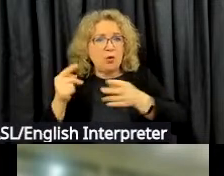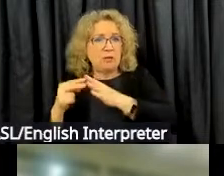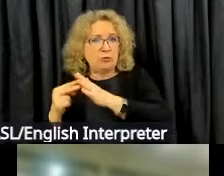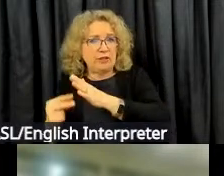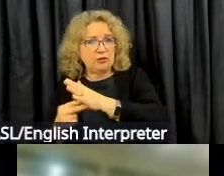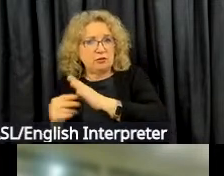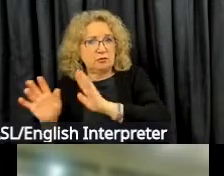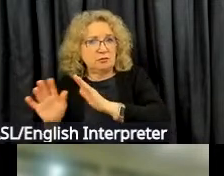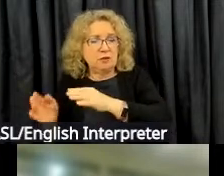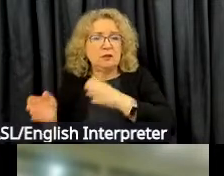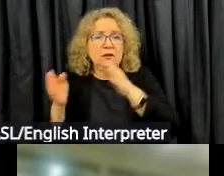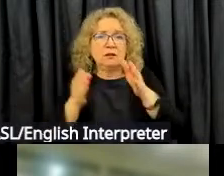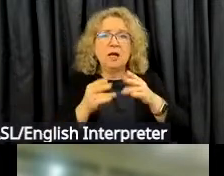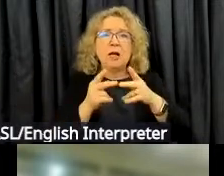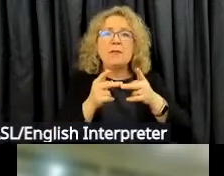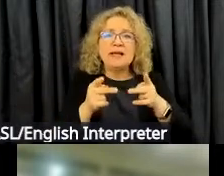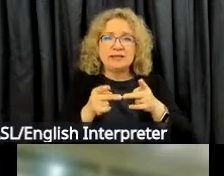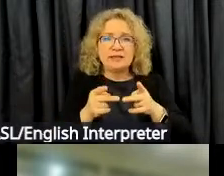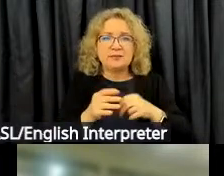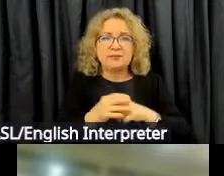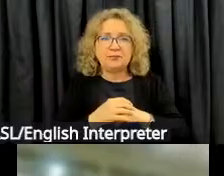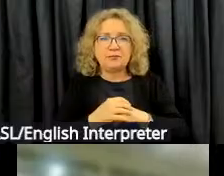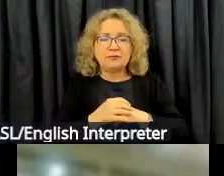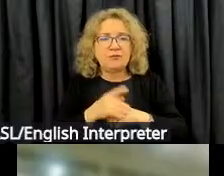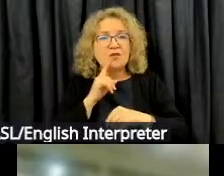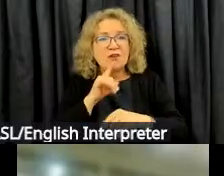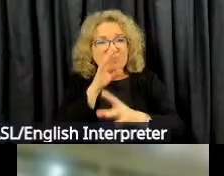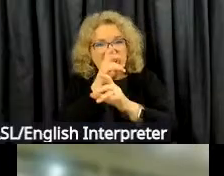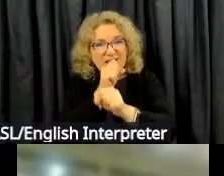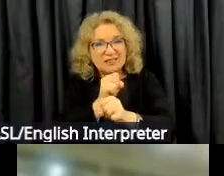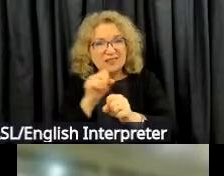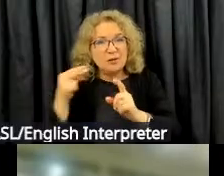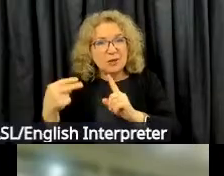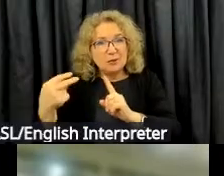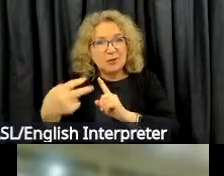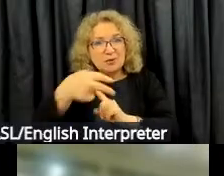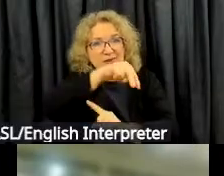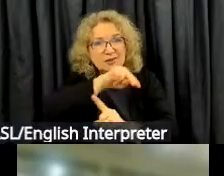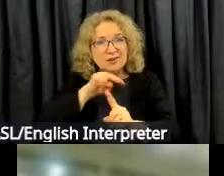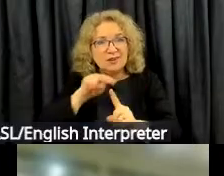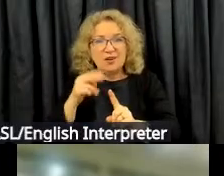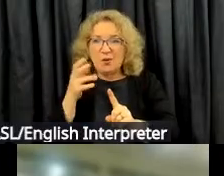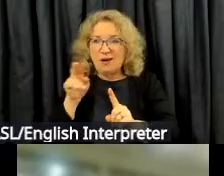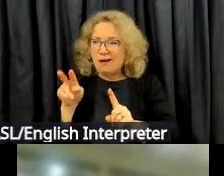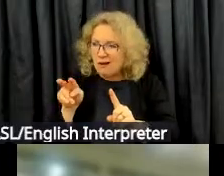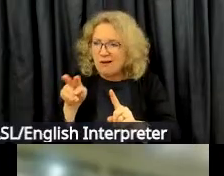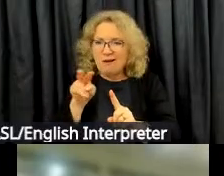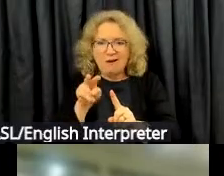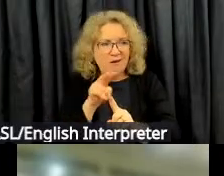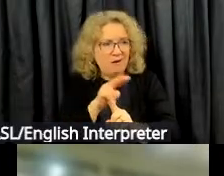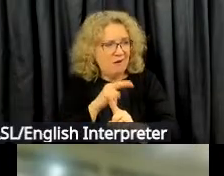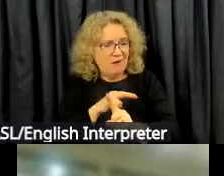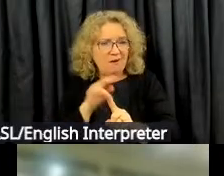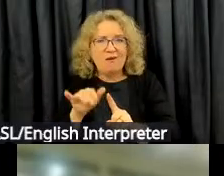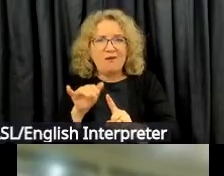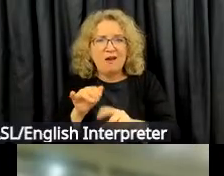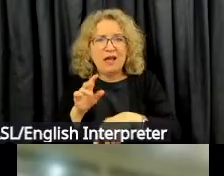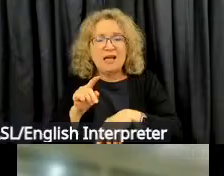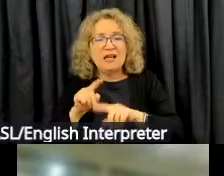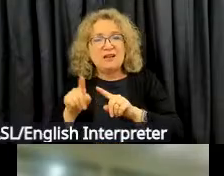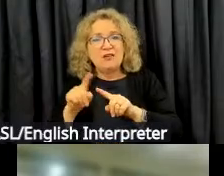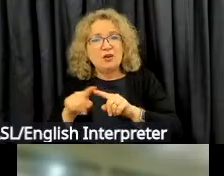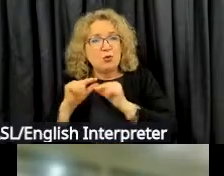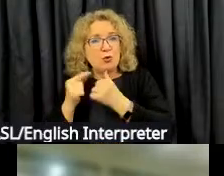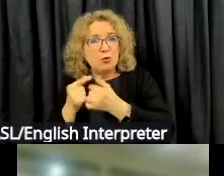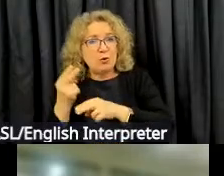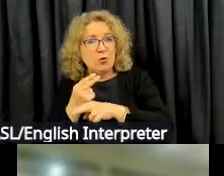to learn the different perspectives and the different ways that different groups use the bridge. And also to be